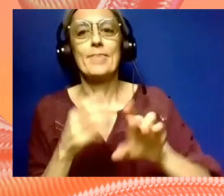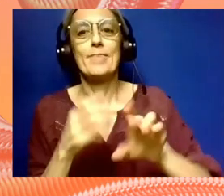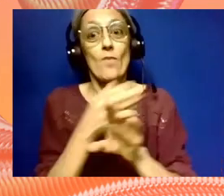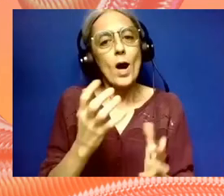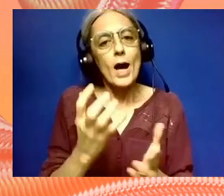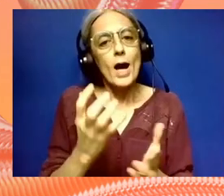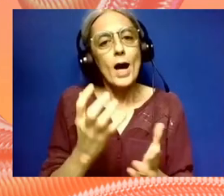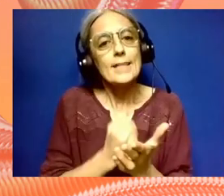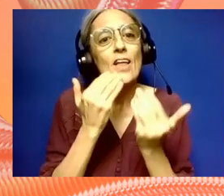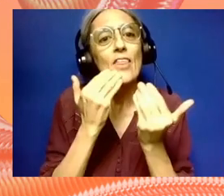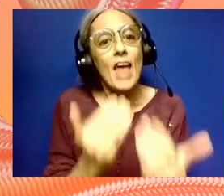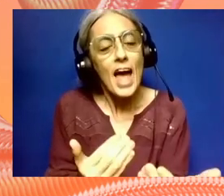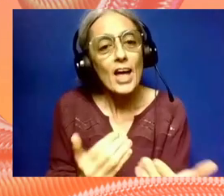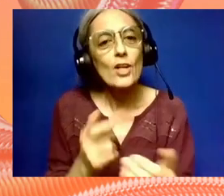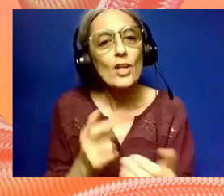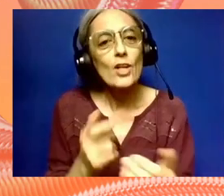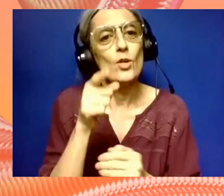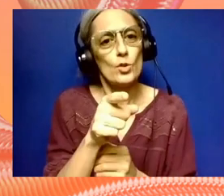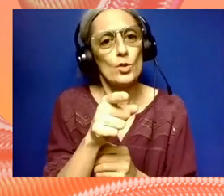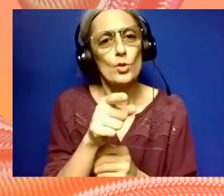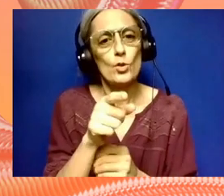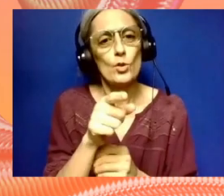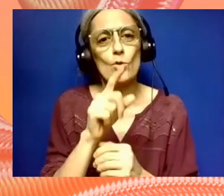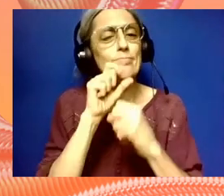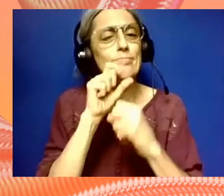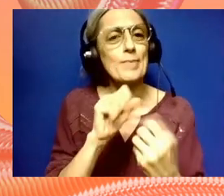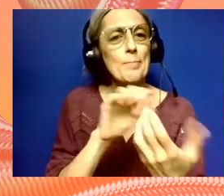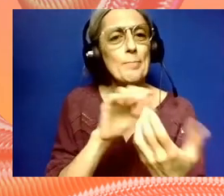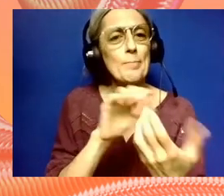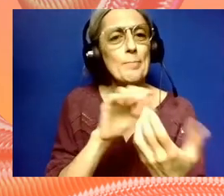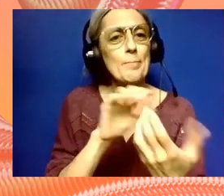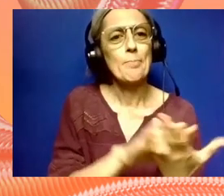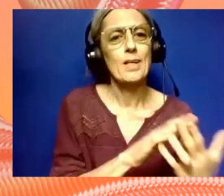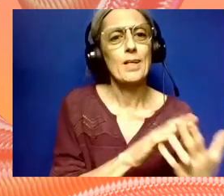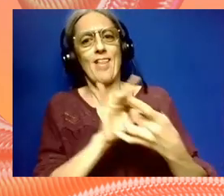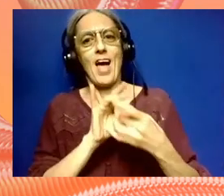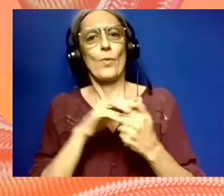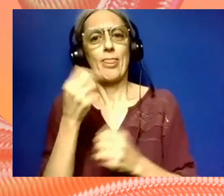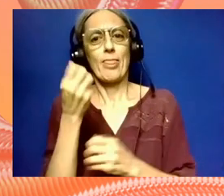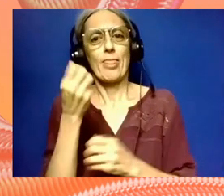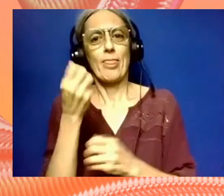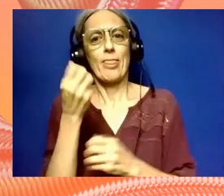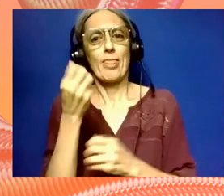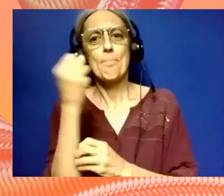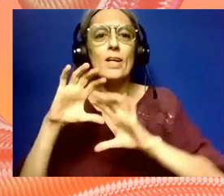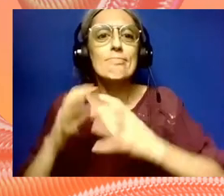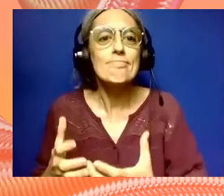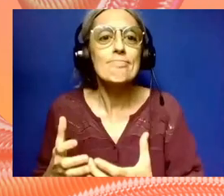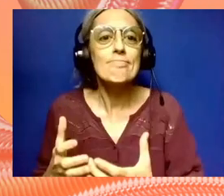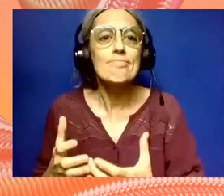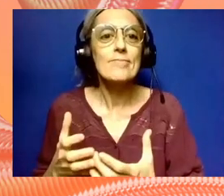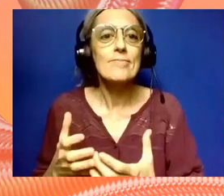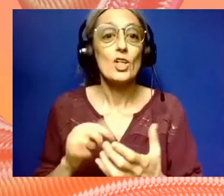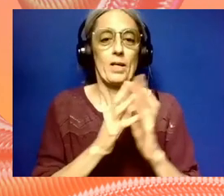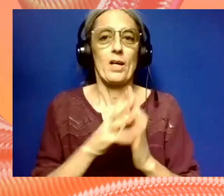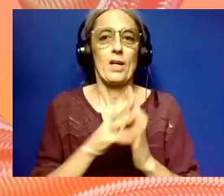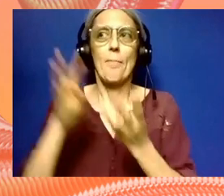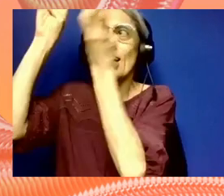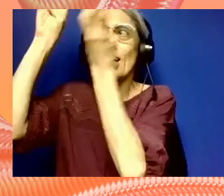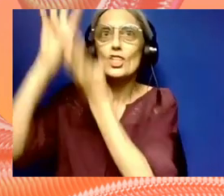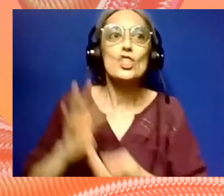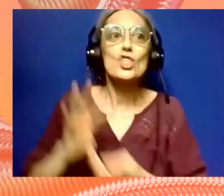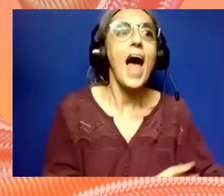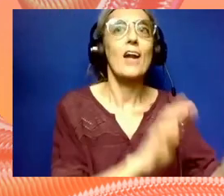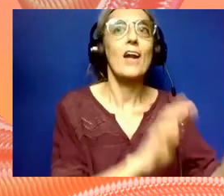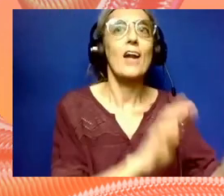aligned yourself with movement and particularly made yourself a channel between the stars and the people. It is like such a